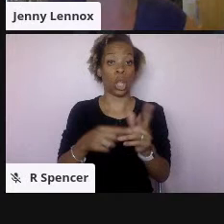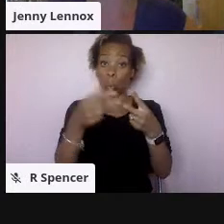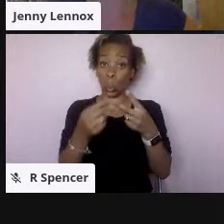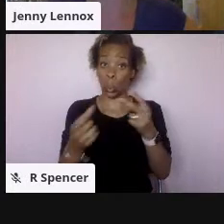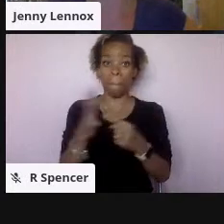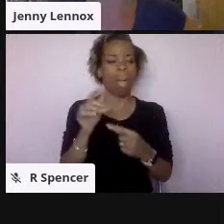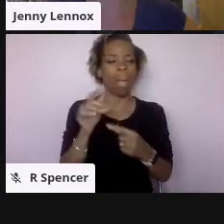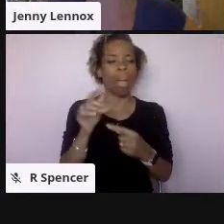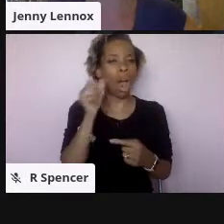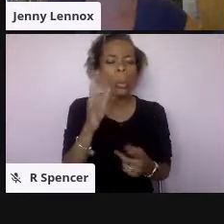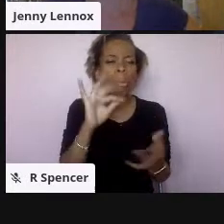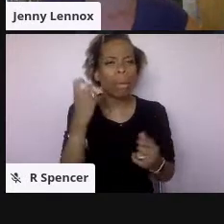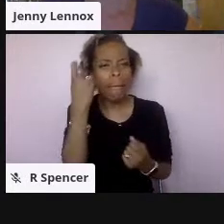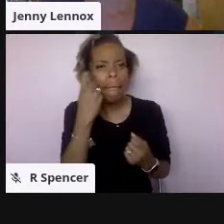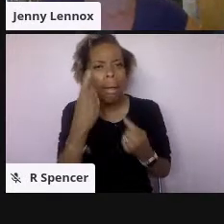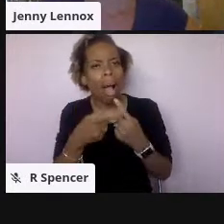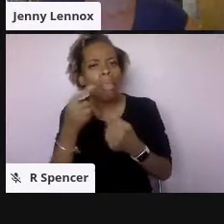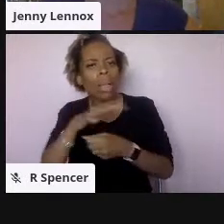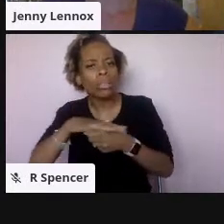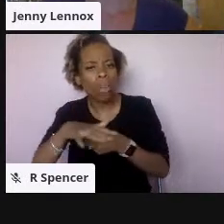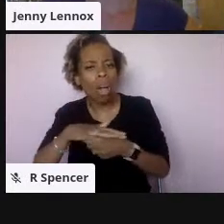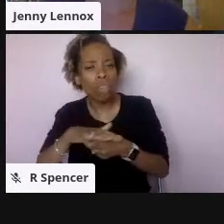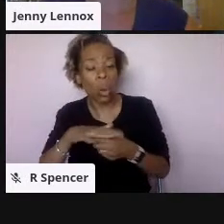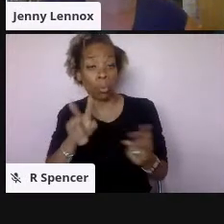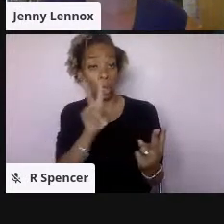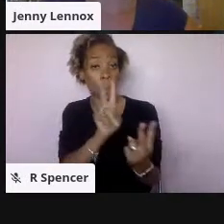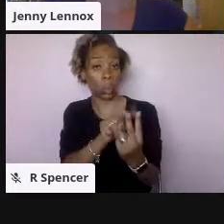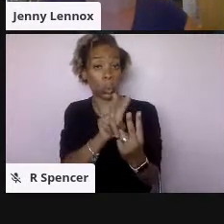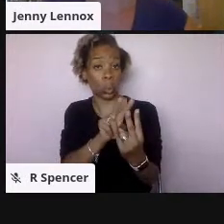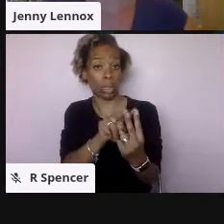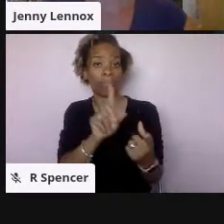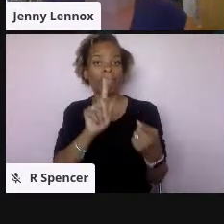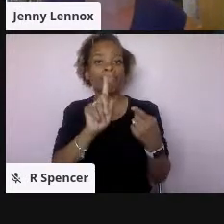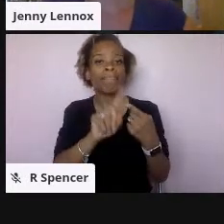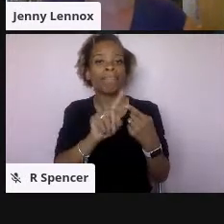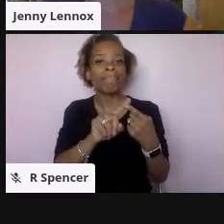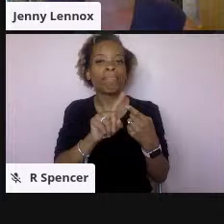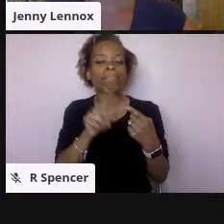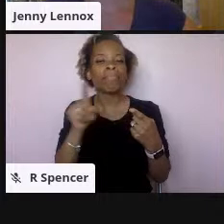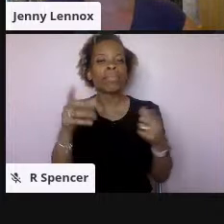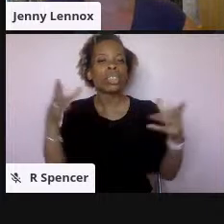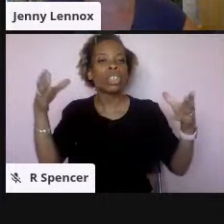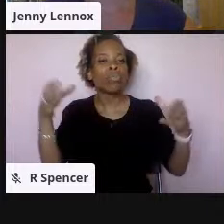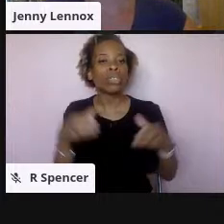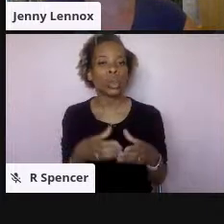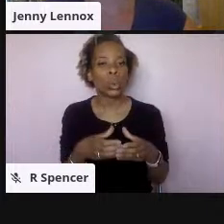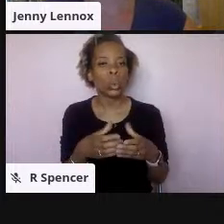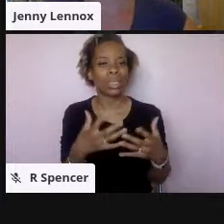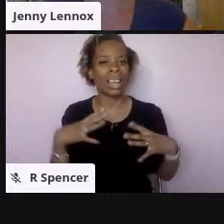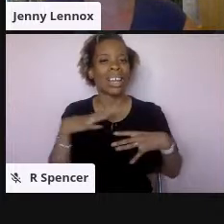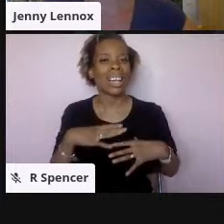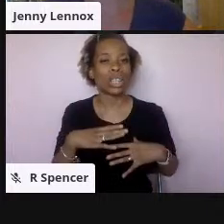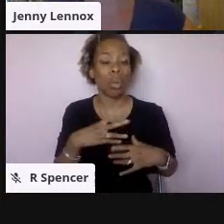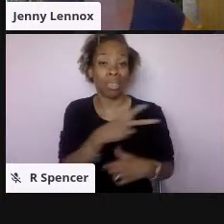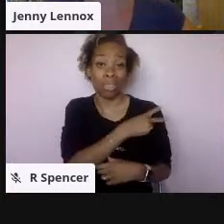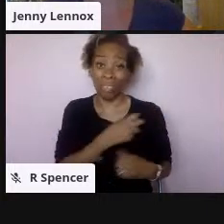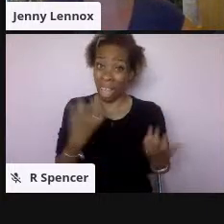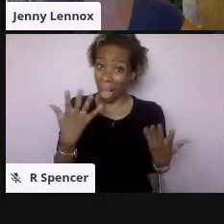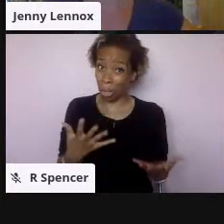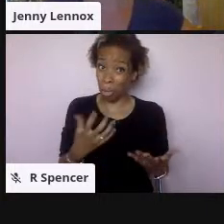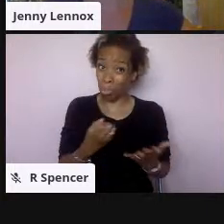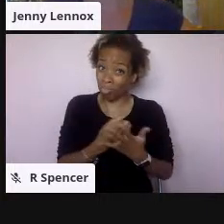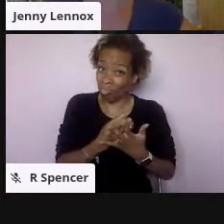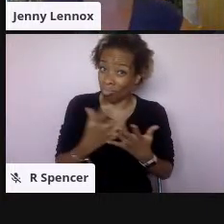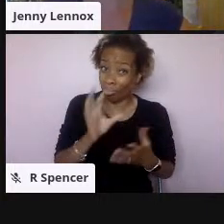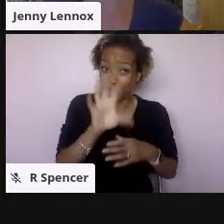questions relating to other scenarios as well. So looking at the issue of reducing the number of casualised staff, and I think a lot of institutions are seeing this happening at the moment because